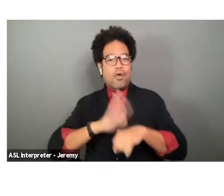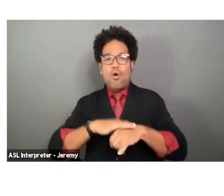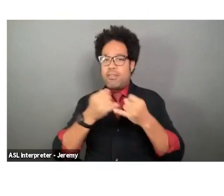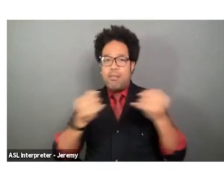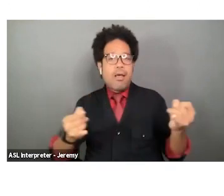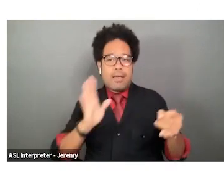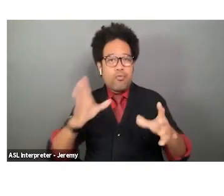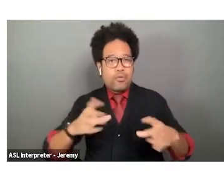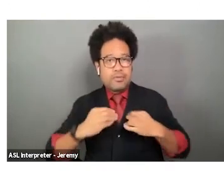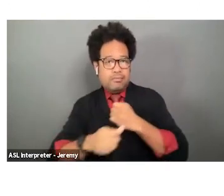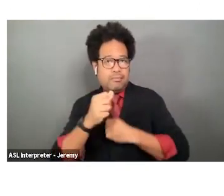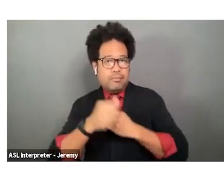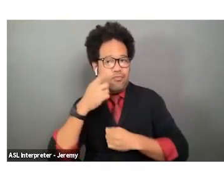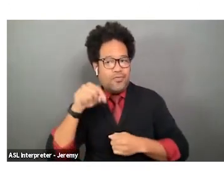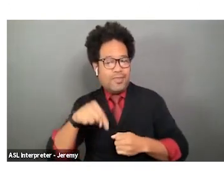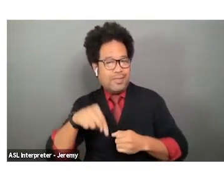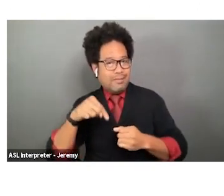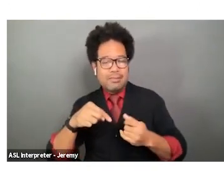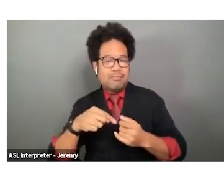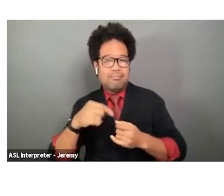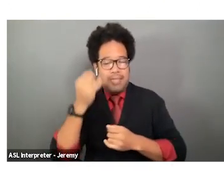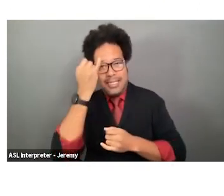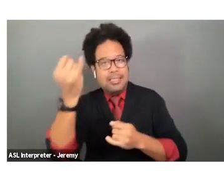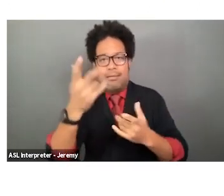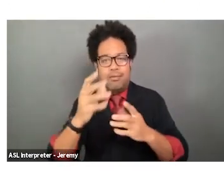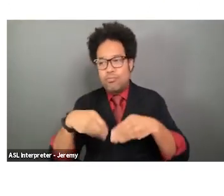risk for this cause and to help people and provide